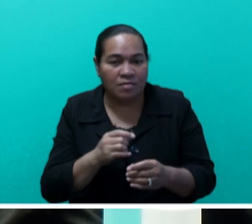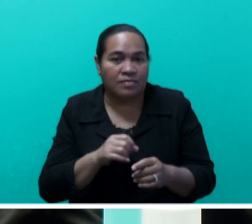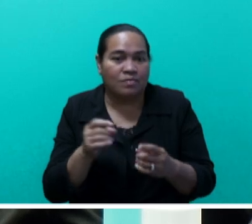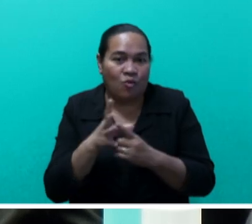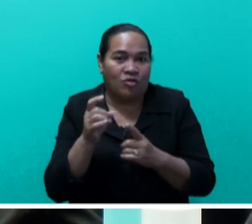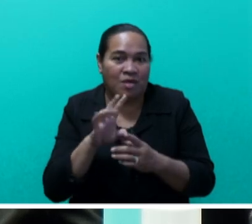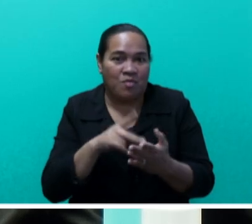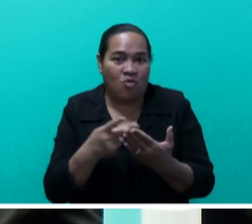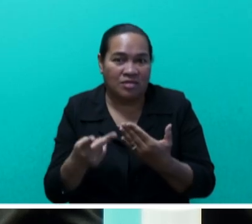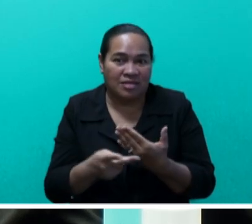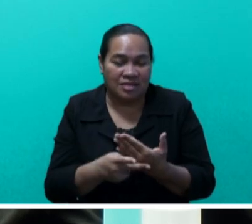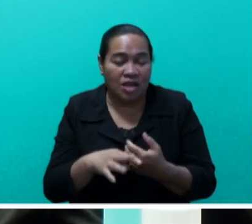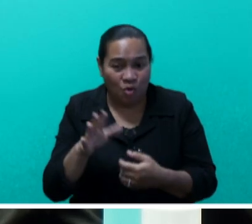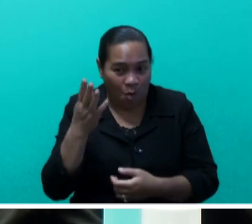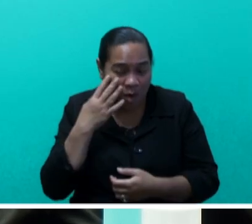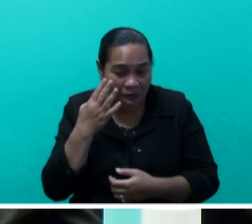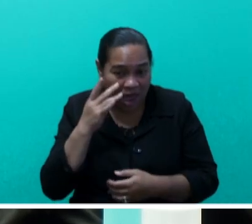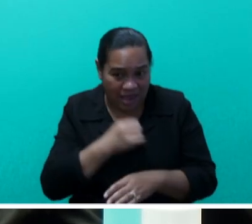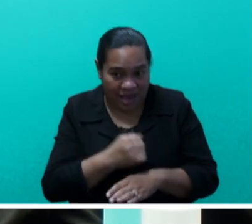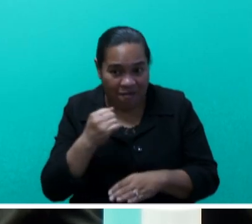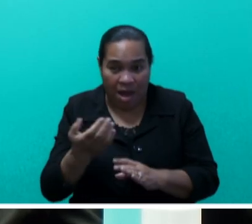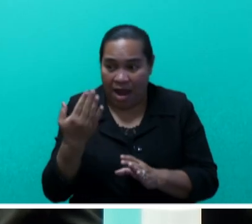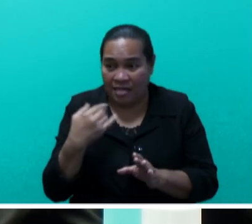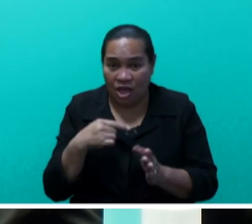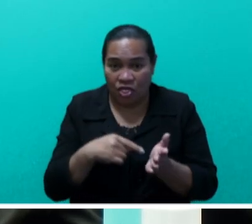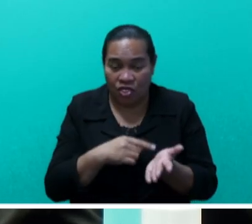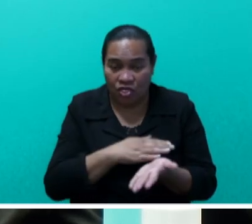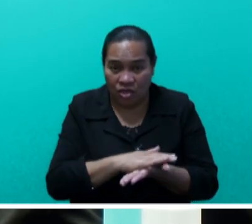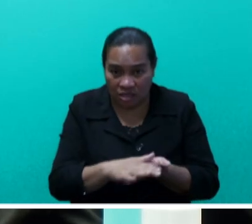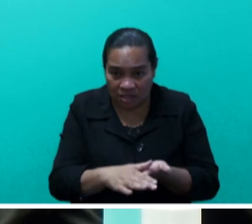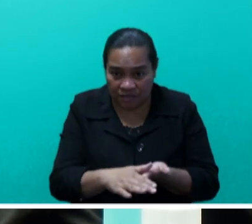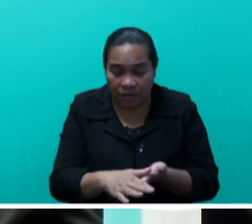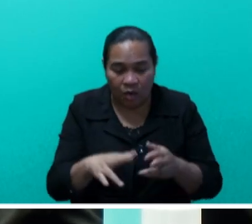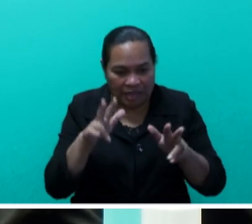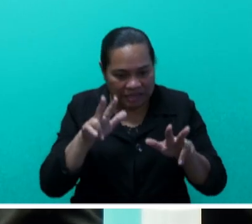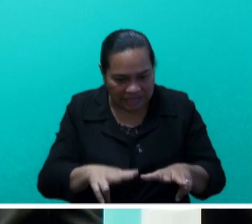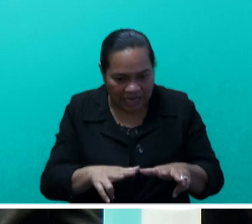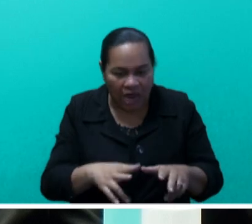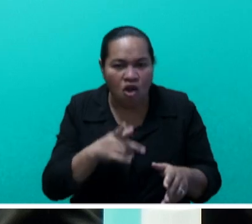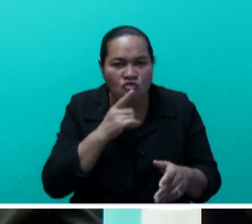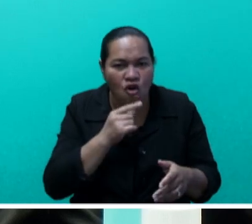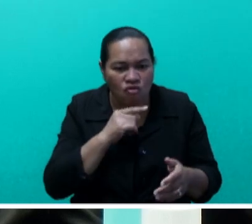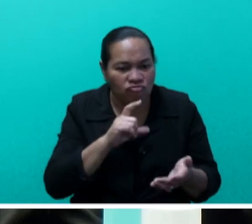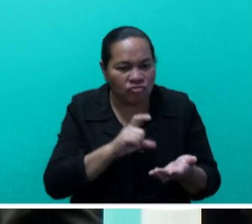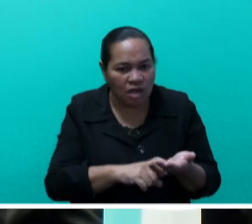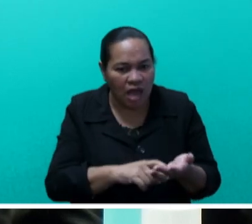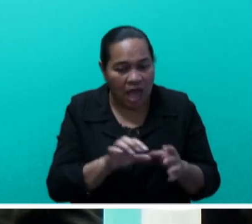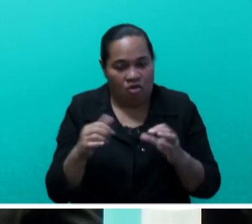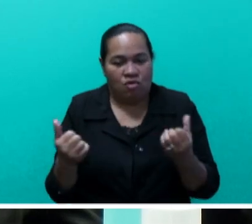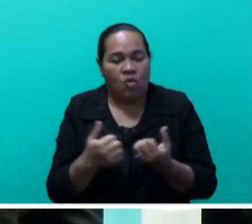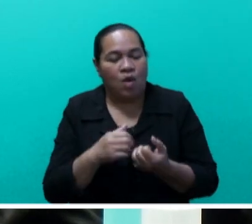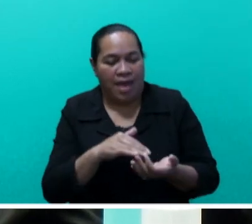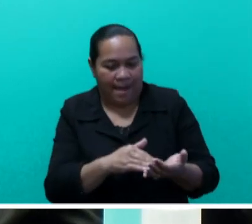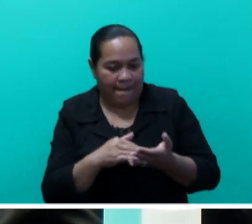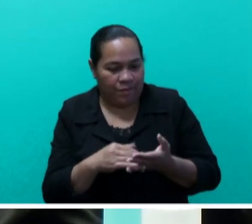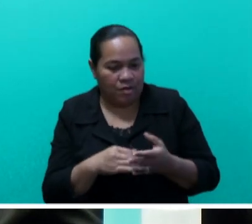Speaker, as you are aware, government last Thursday signed a loan agreement that will enable government to receive